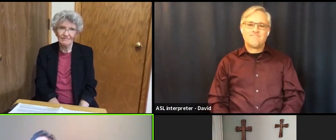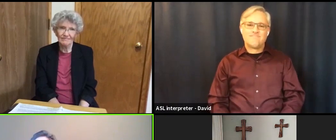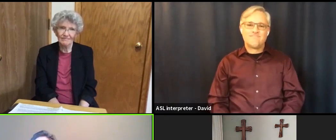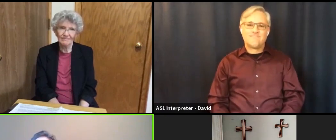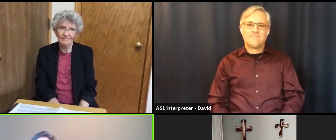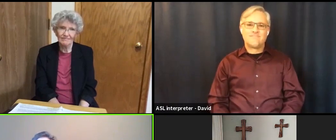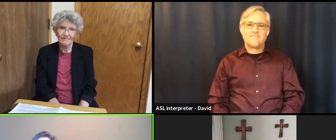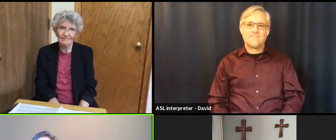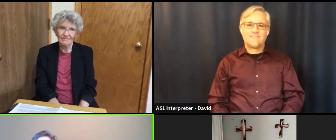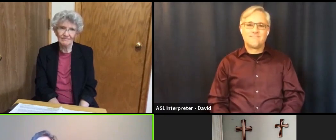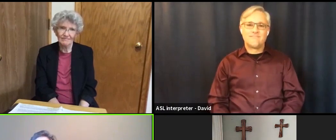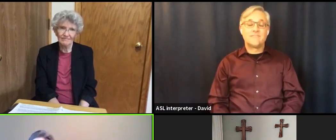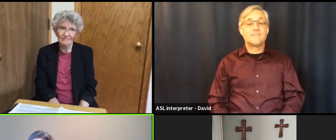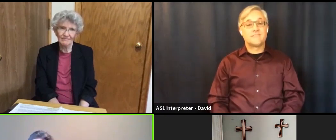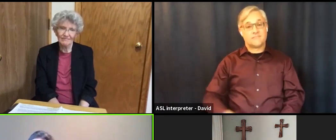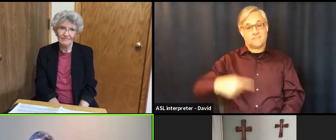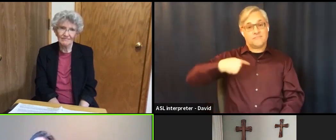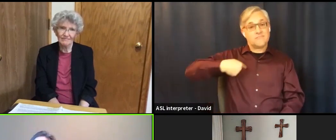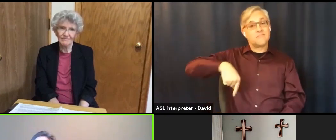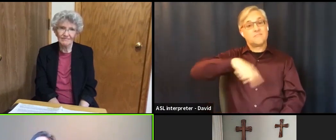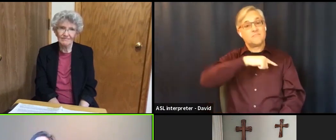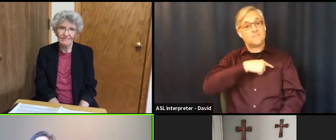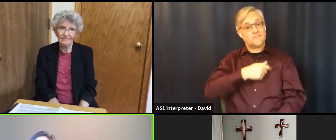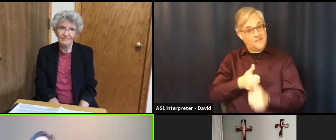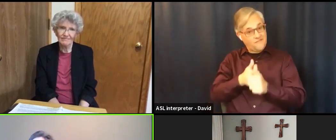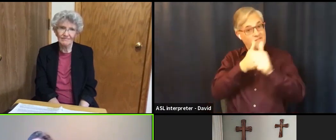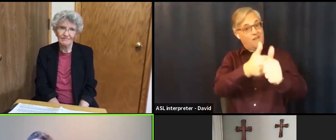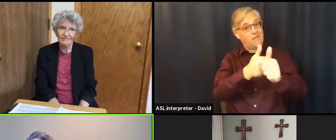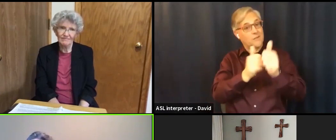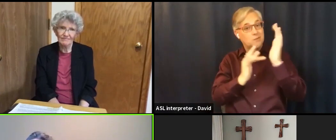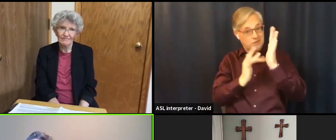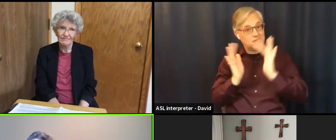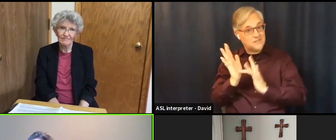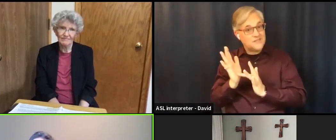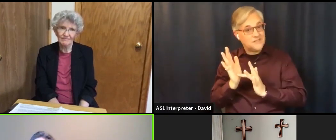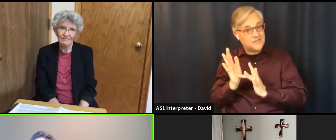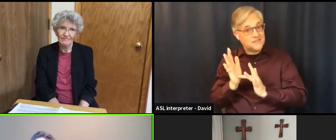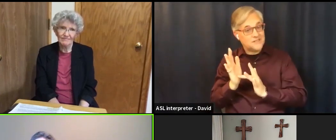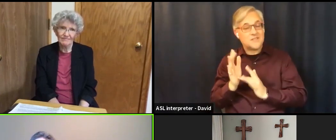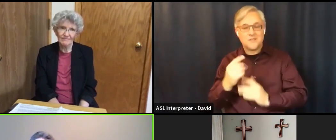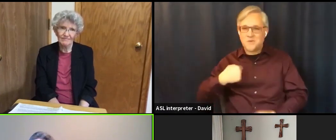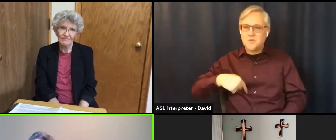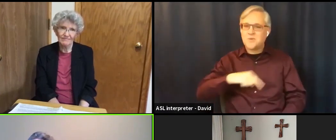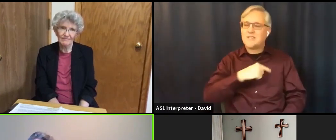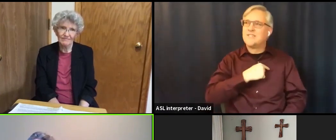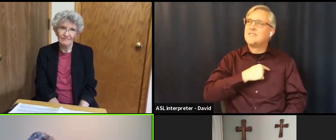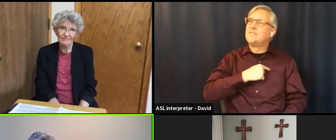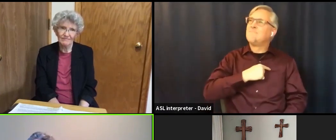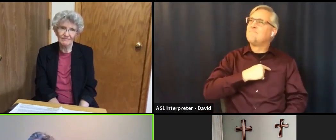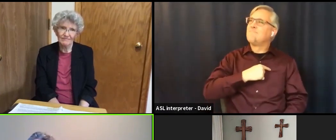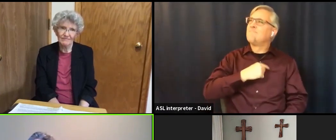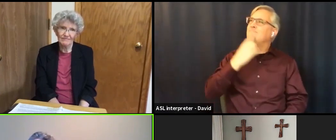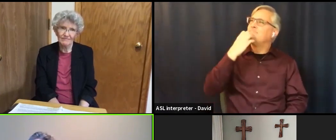As followers of Jesus, we cling to the promises of resurrection and